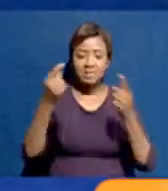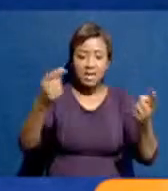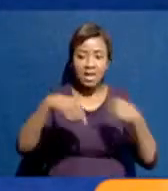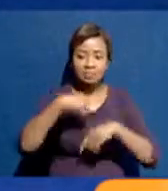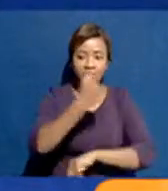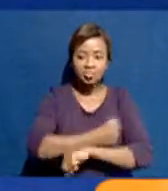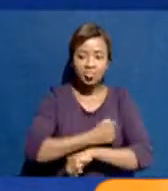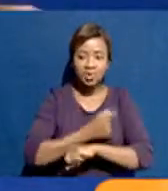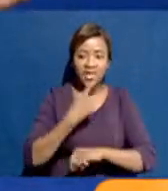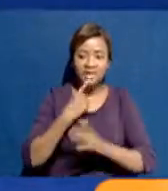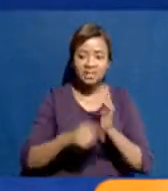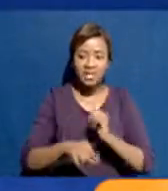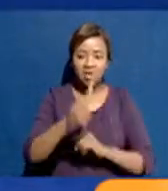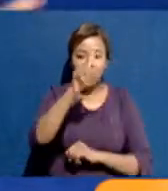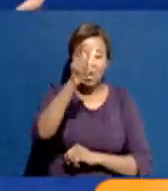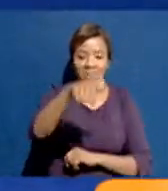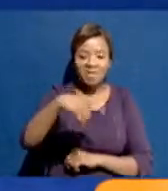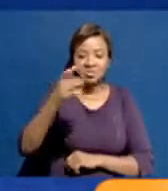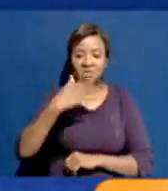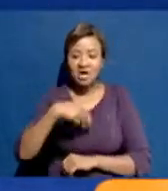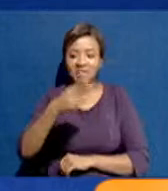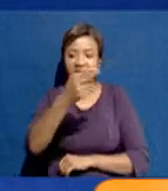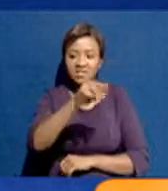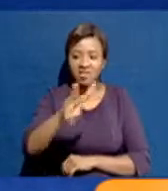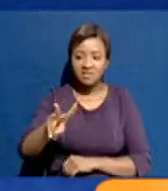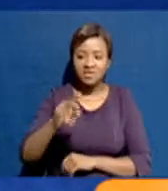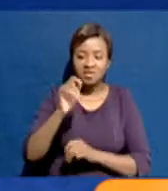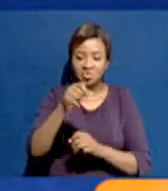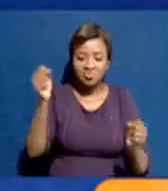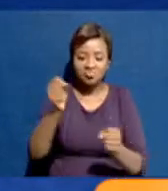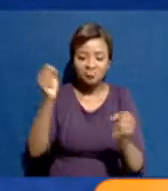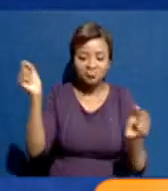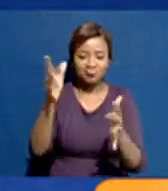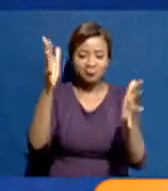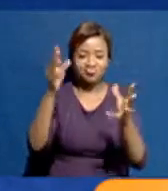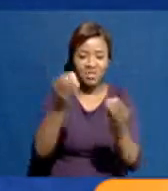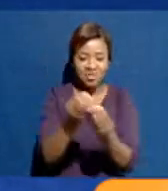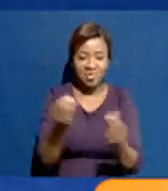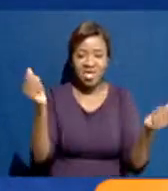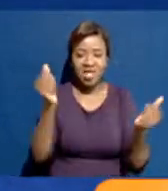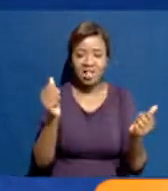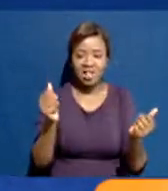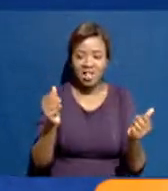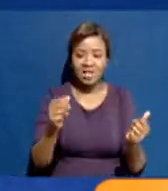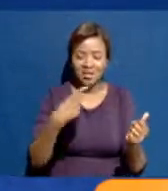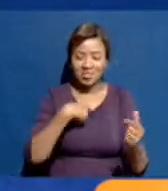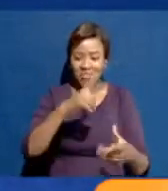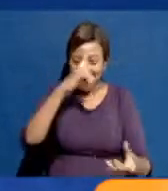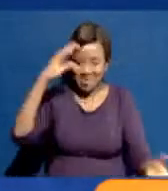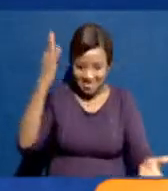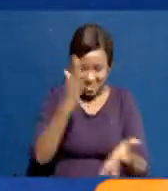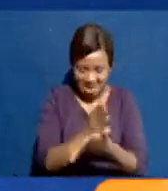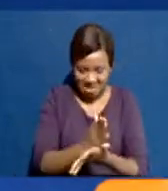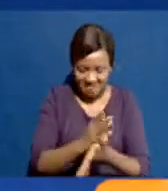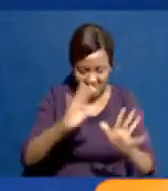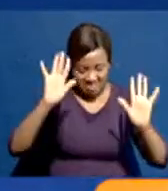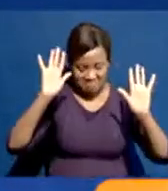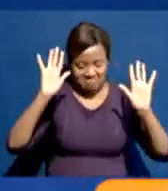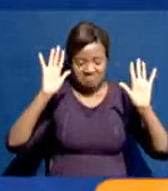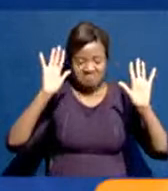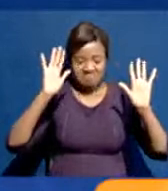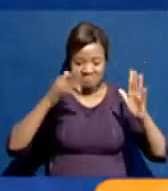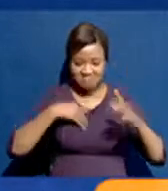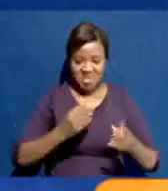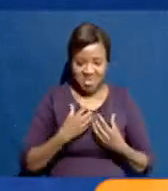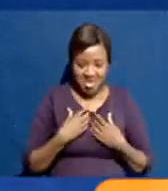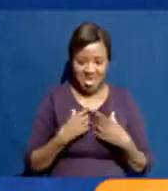you was born with HIV, oh, da, da, da, da, da, you've been healed. Oh, and I had faith. You figured that was... That was me. So